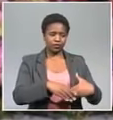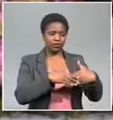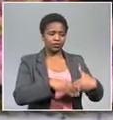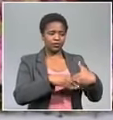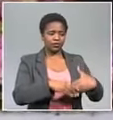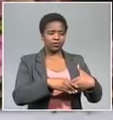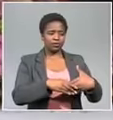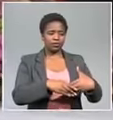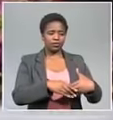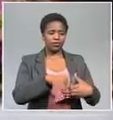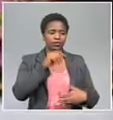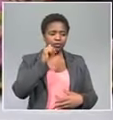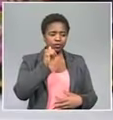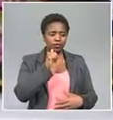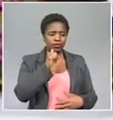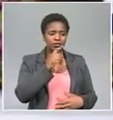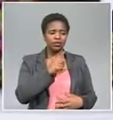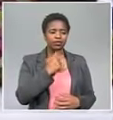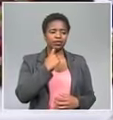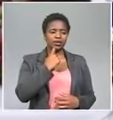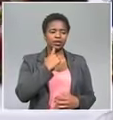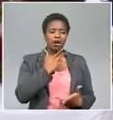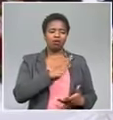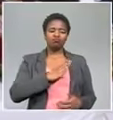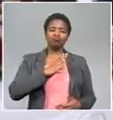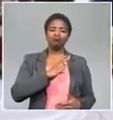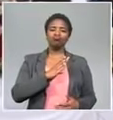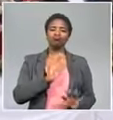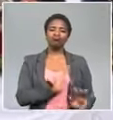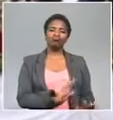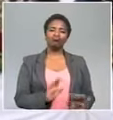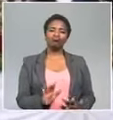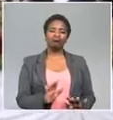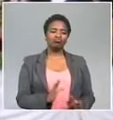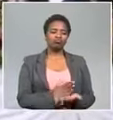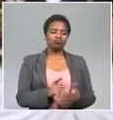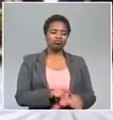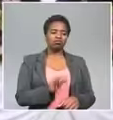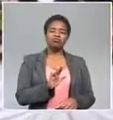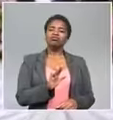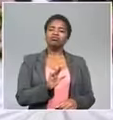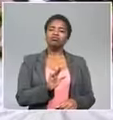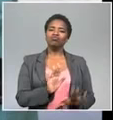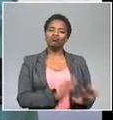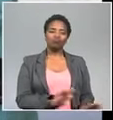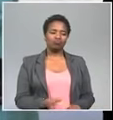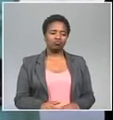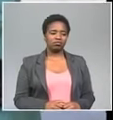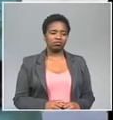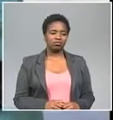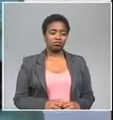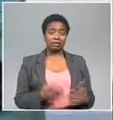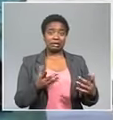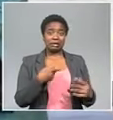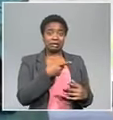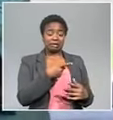you're the toast of the town, it's easy to get comfortable. Sometimes a little too comfortable. Social